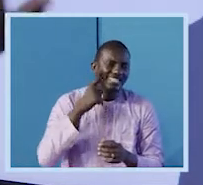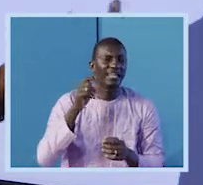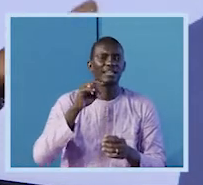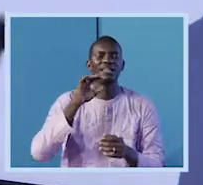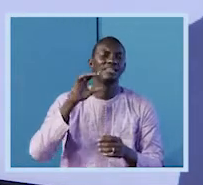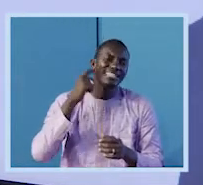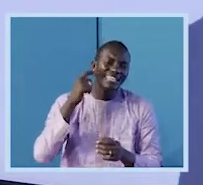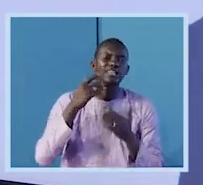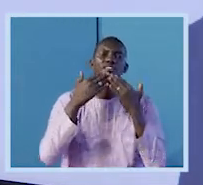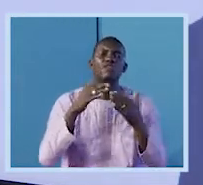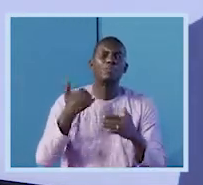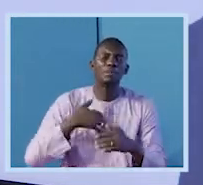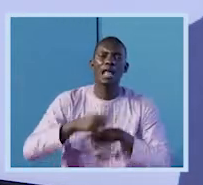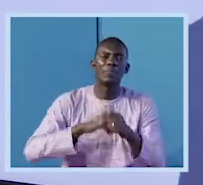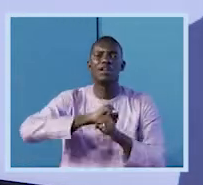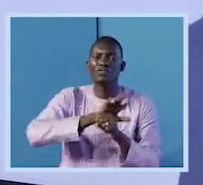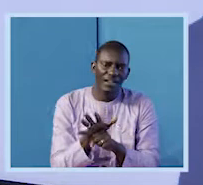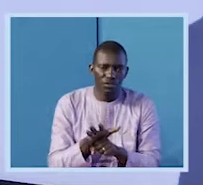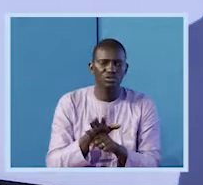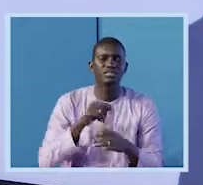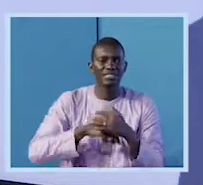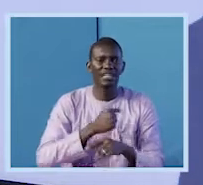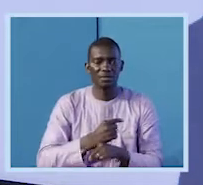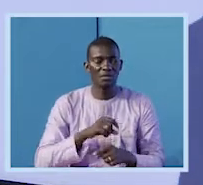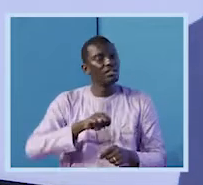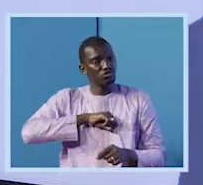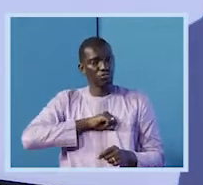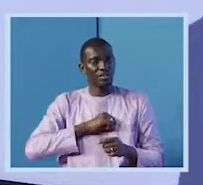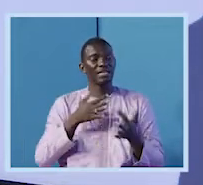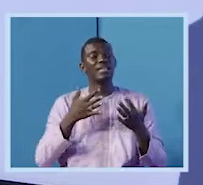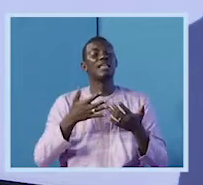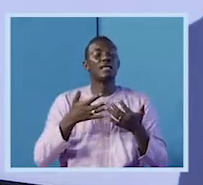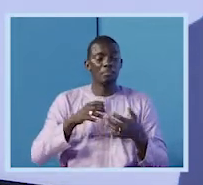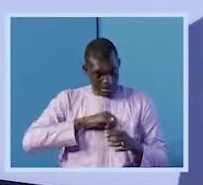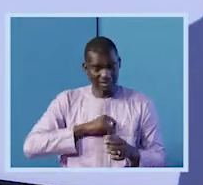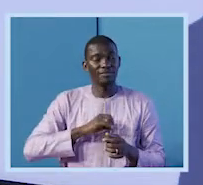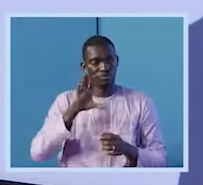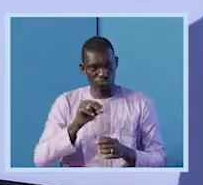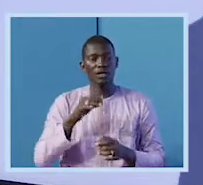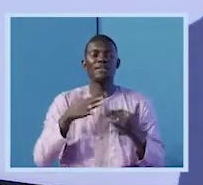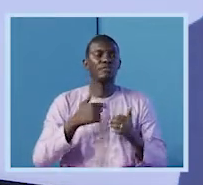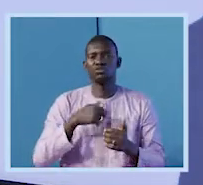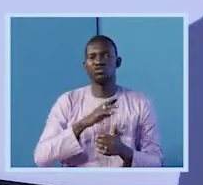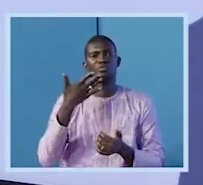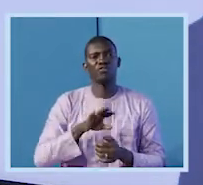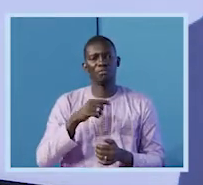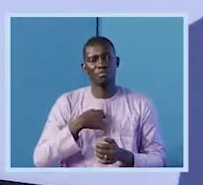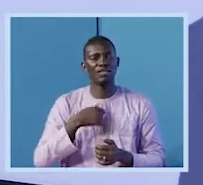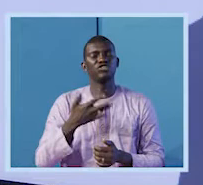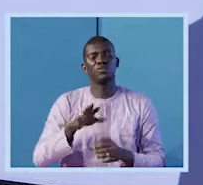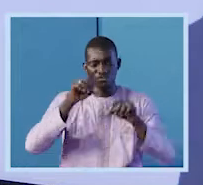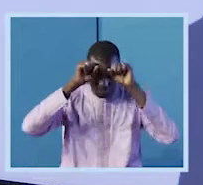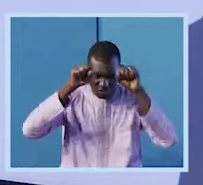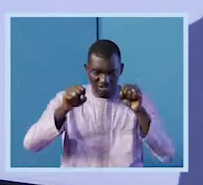daily updates. Okay. So this is something that I took it to myself. Even though it shouldn't be from me, it should be from